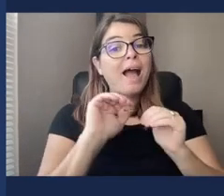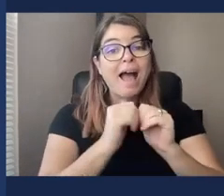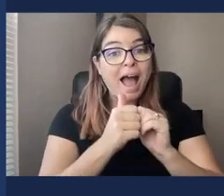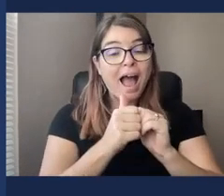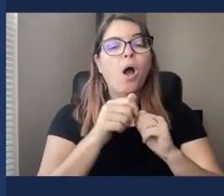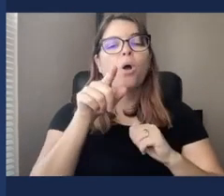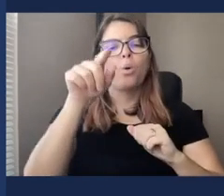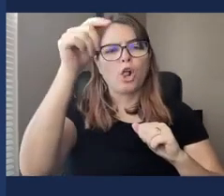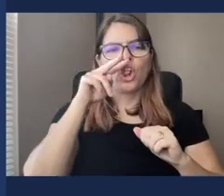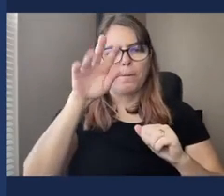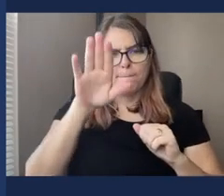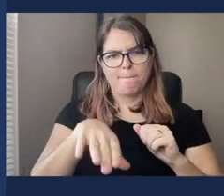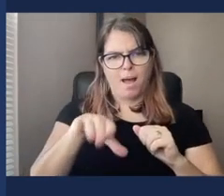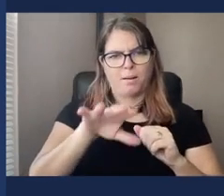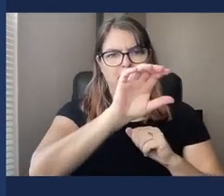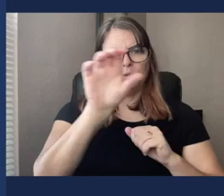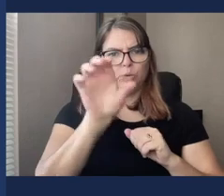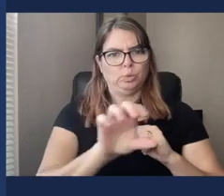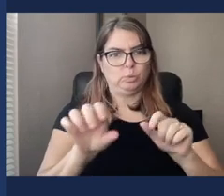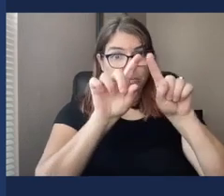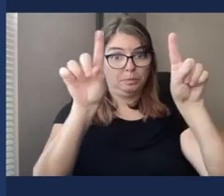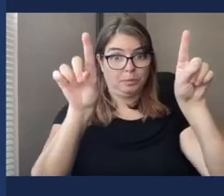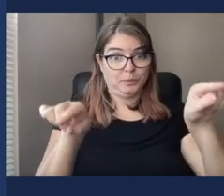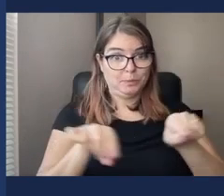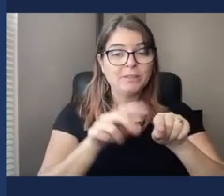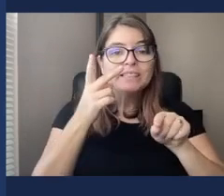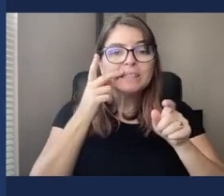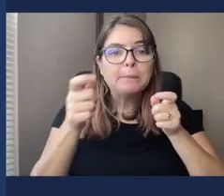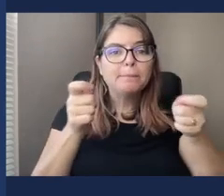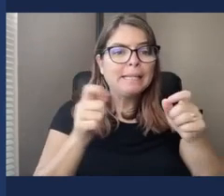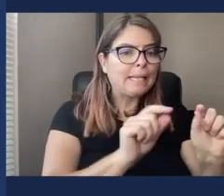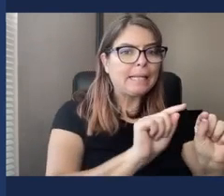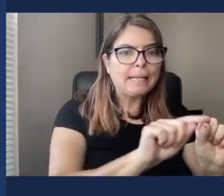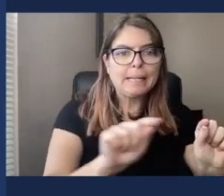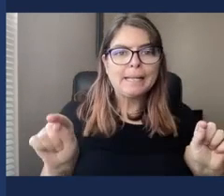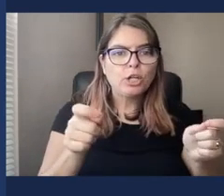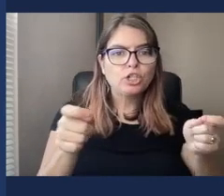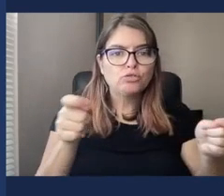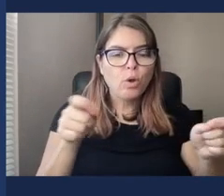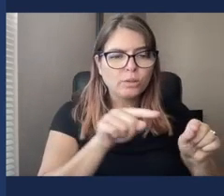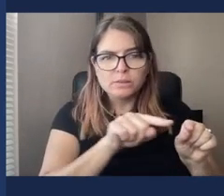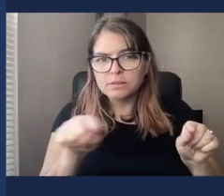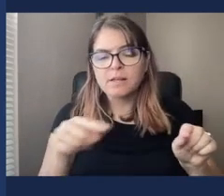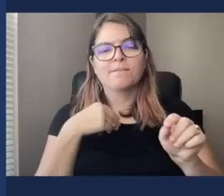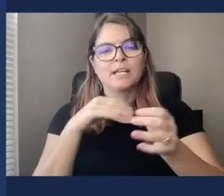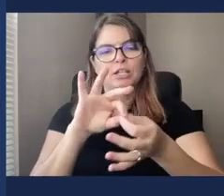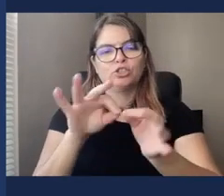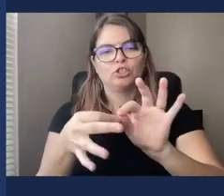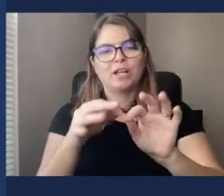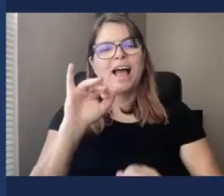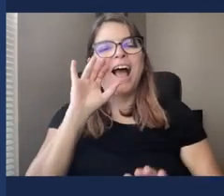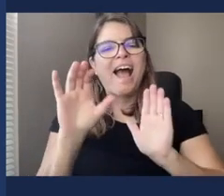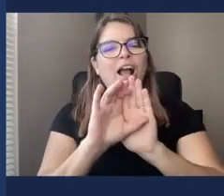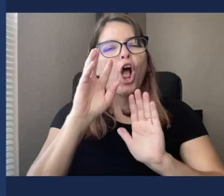please scroll to the bottom of the Zoom screen where the meeting controls are, and then click on the interpretation icon. It looks like a